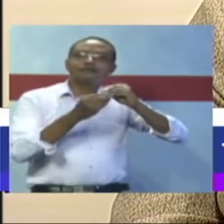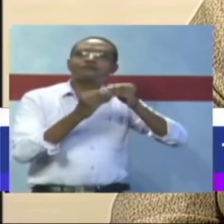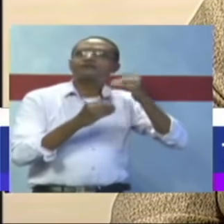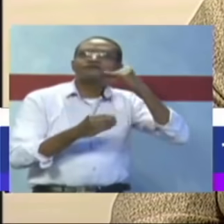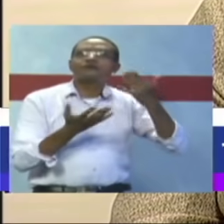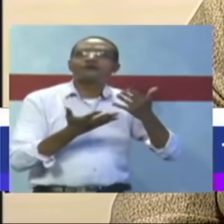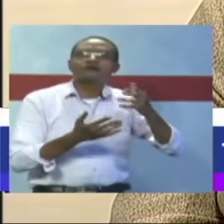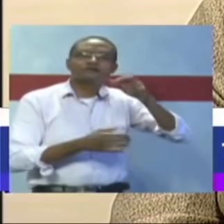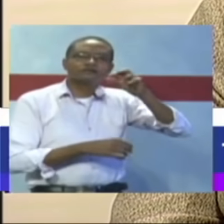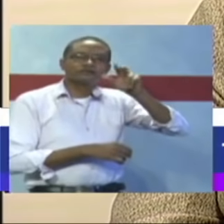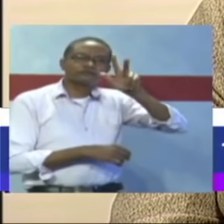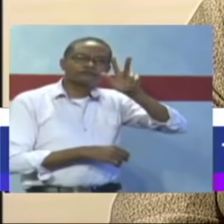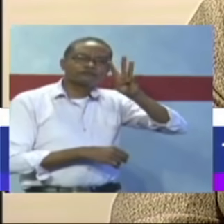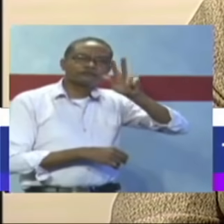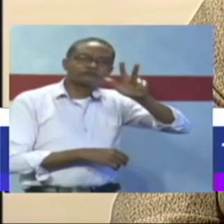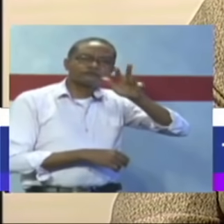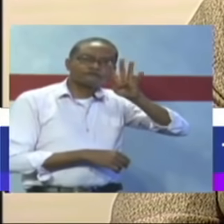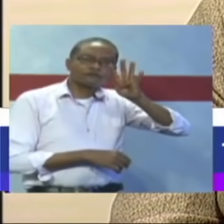at